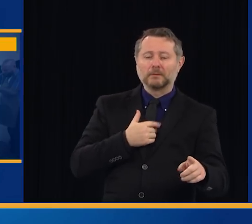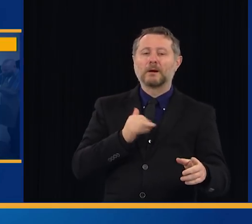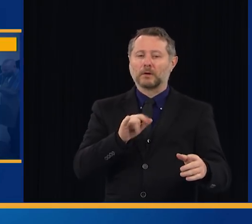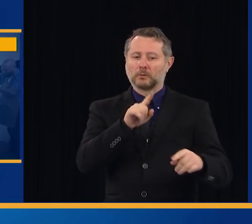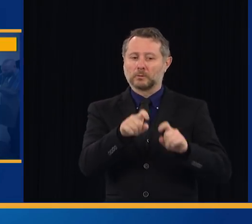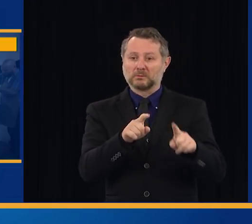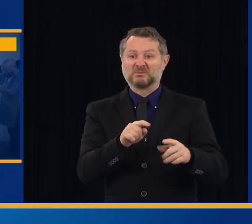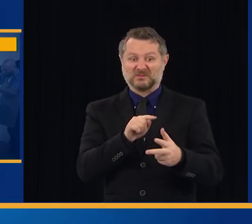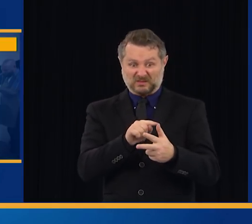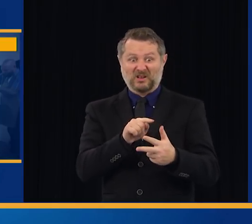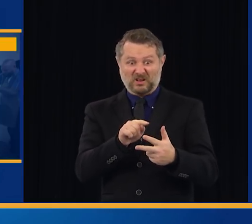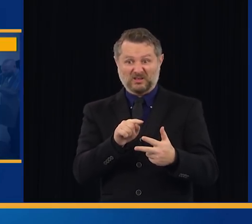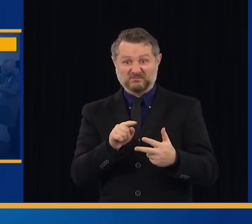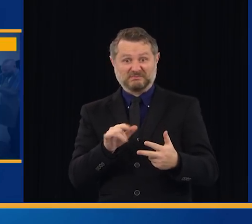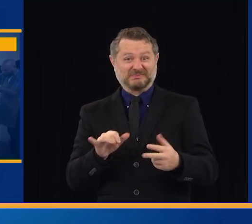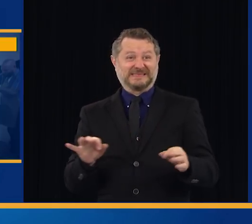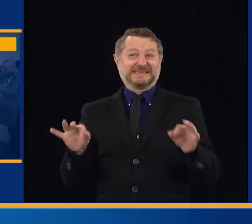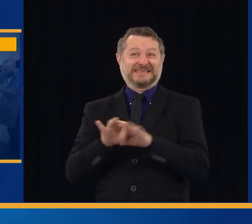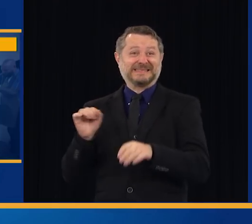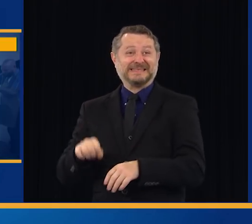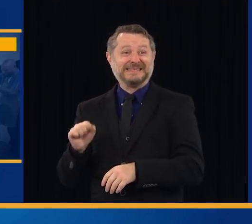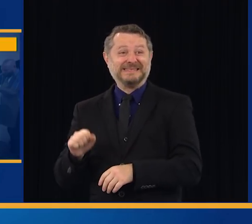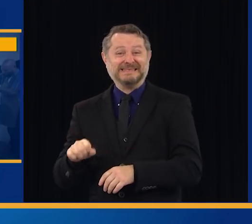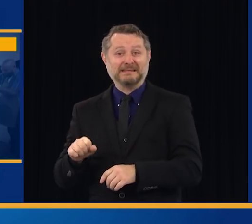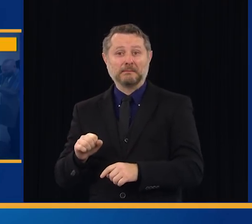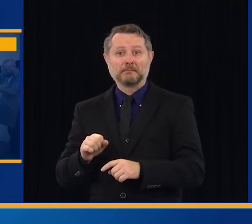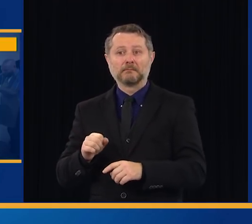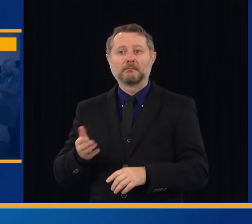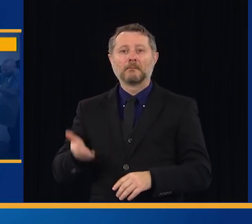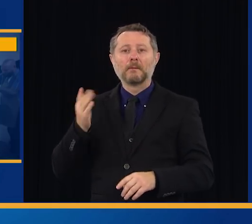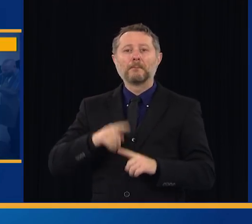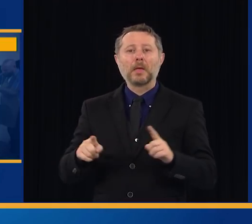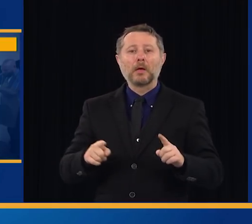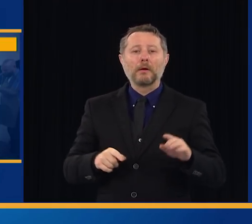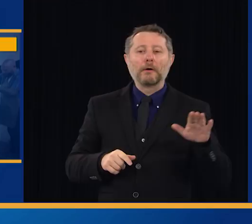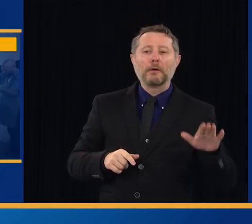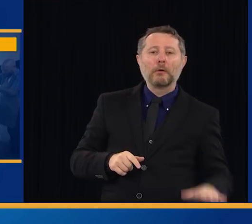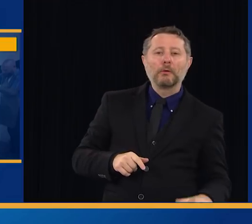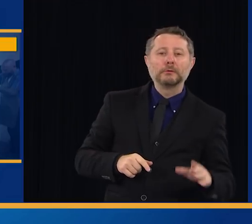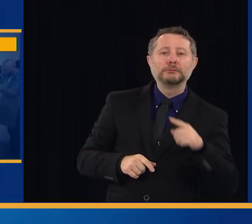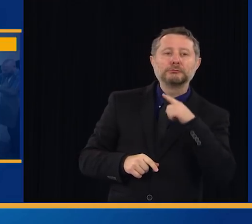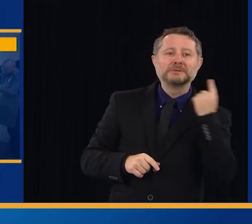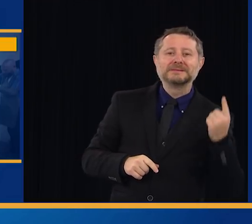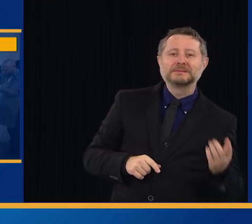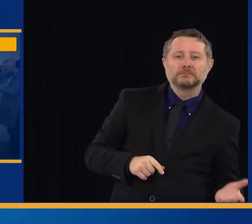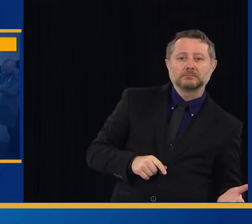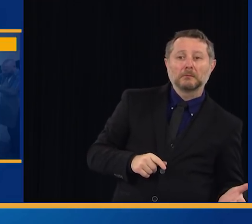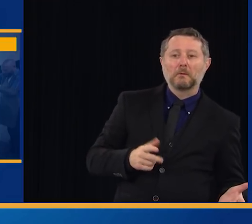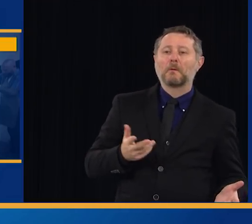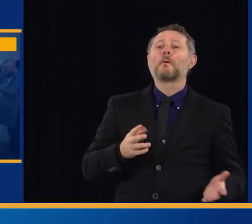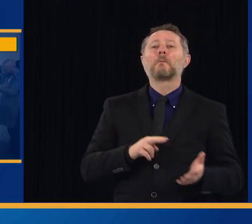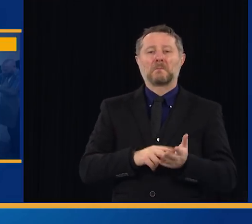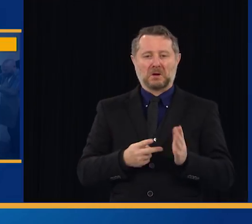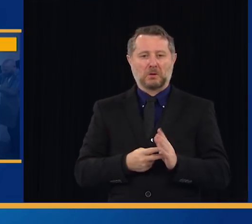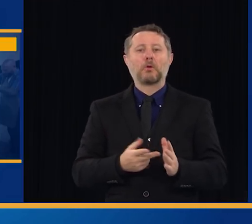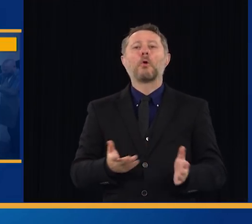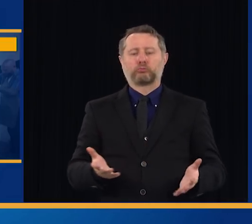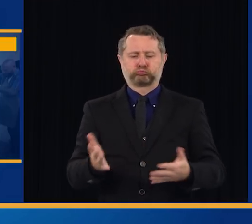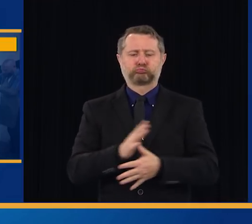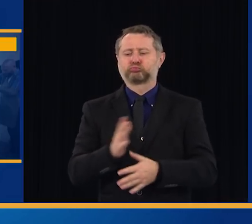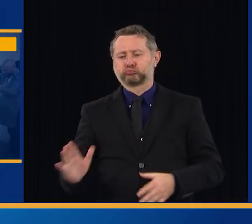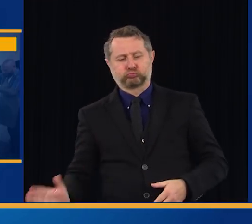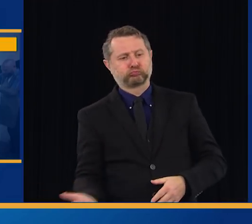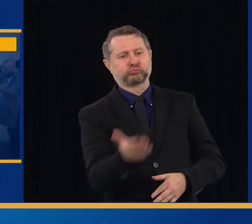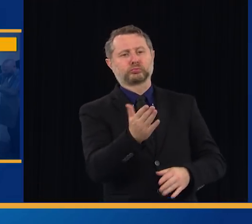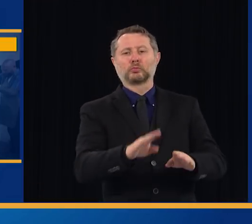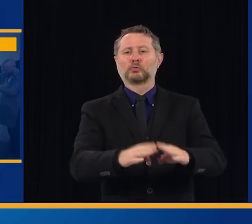business, the lower the risk, the more they are a priority. And then how do you do it? You